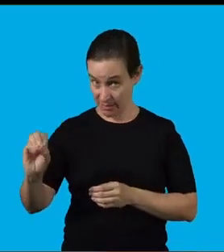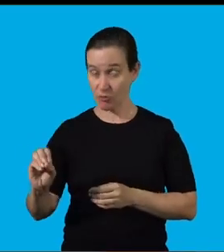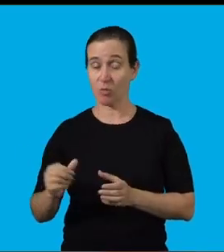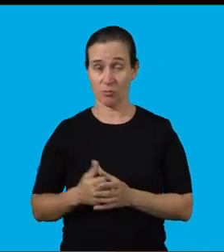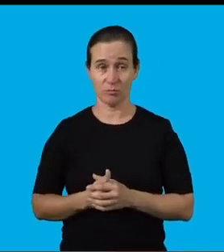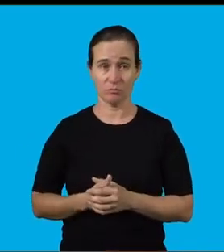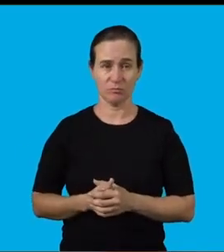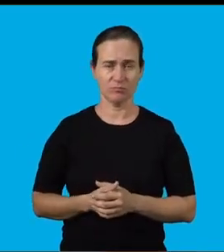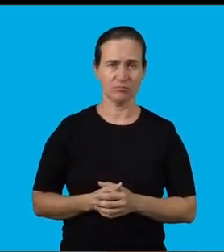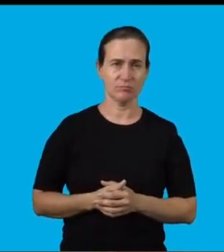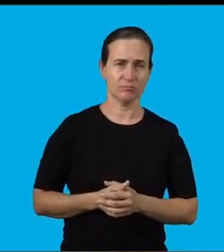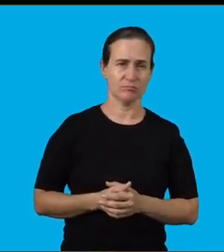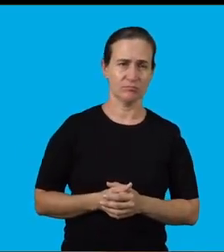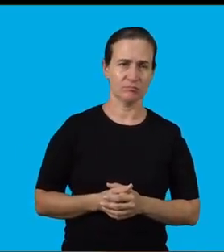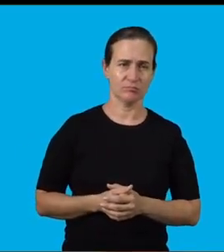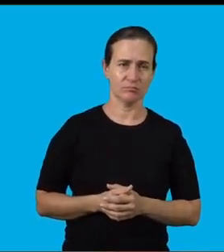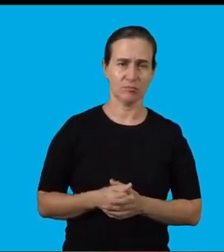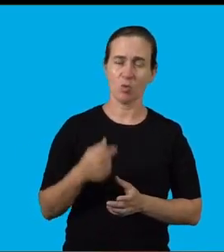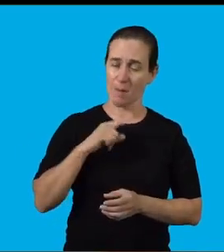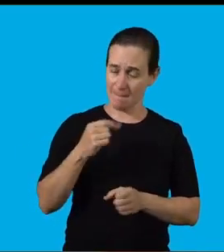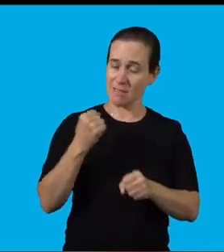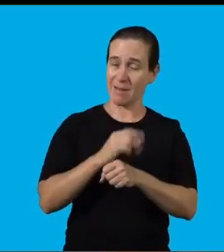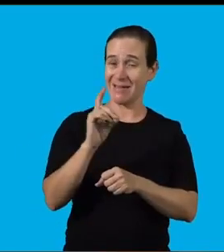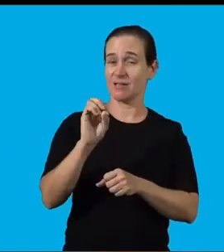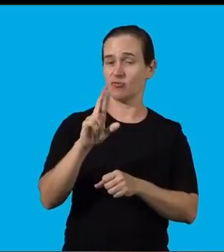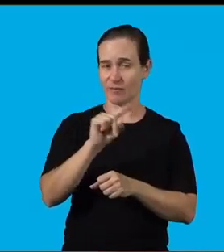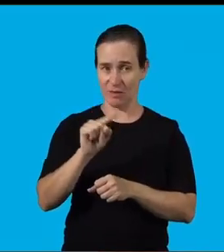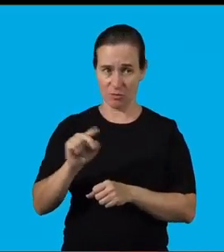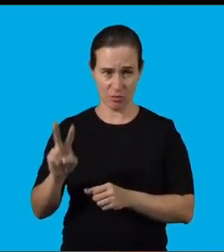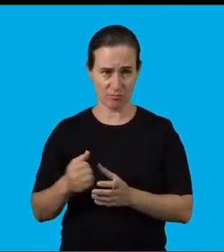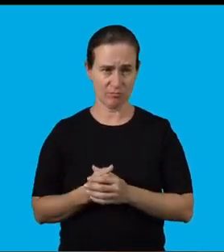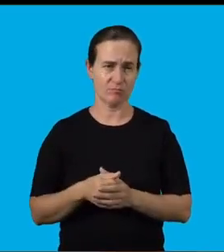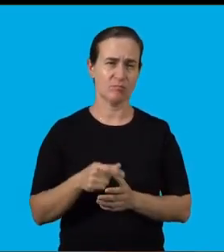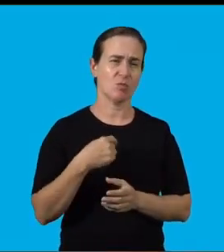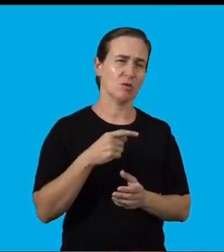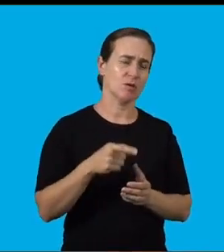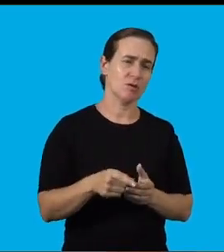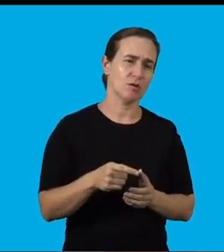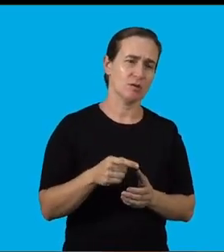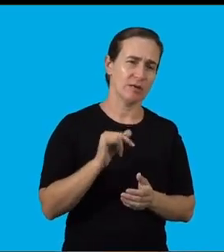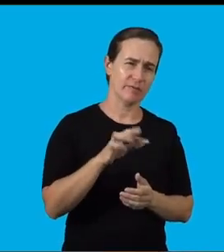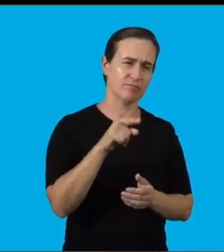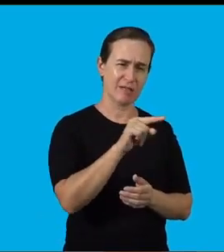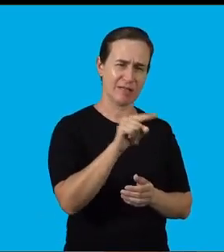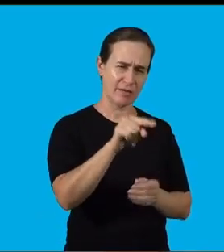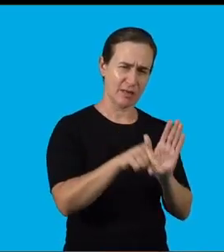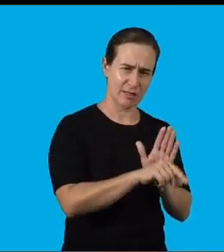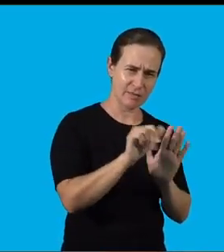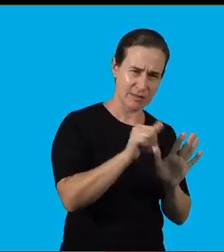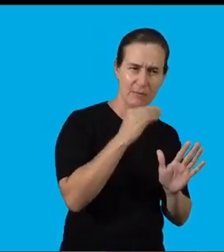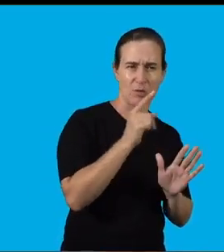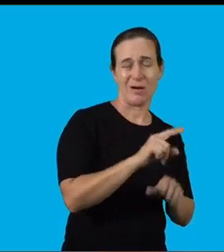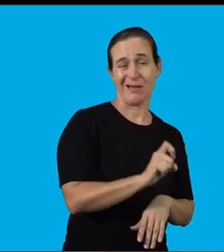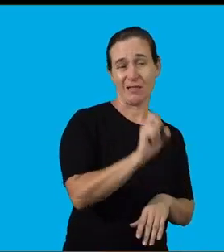to 0. When we're looking for our turning points, we set the derivative equal to 0. Let's divide through by negative 6. We get x